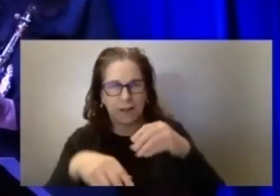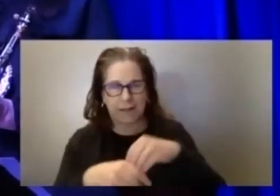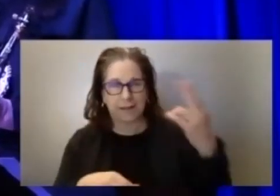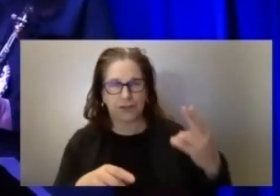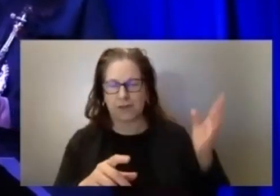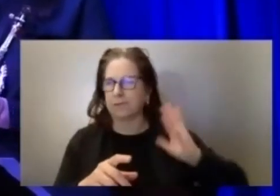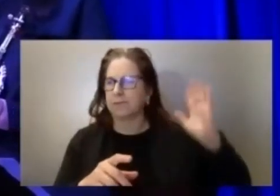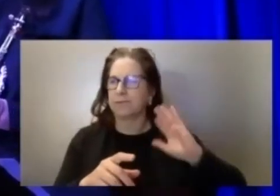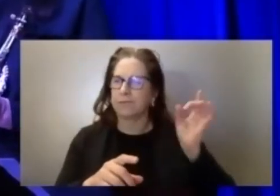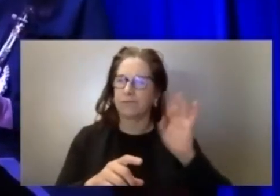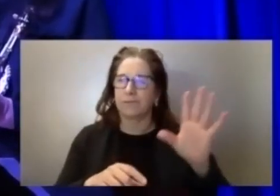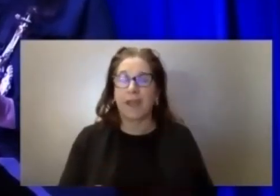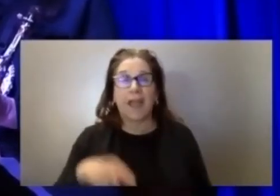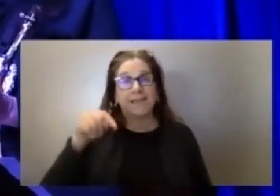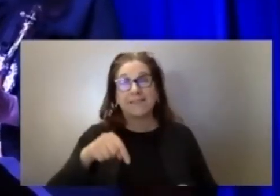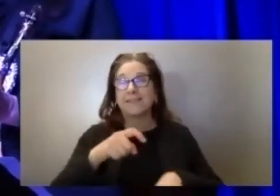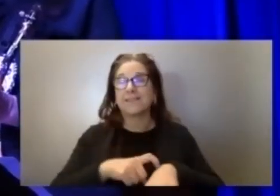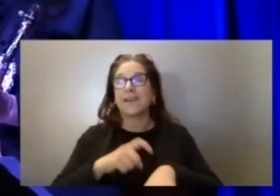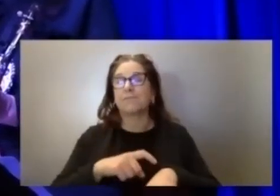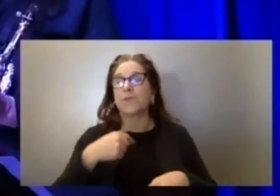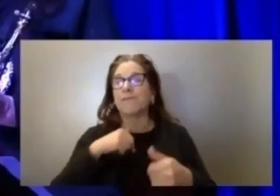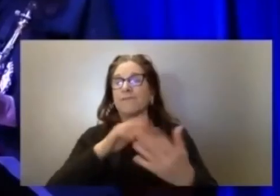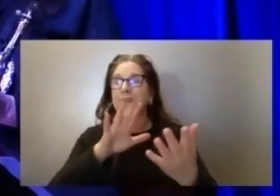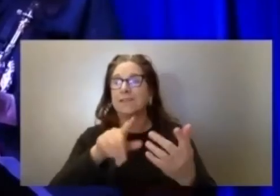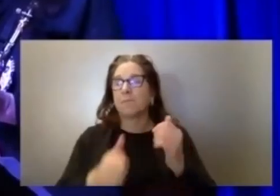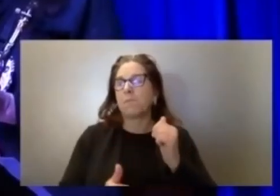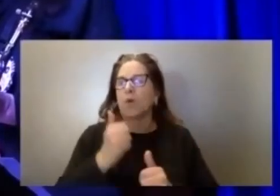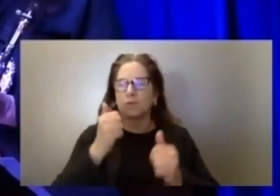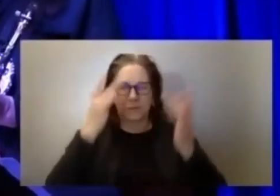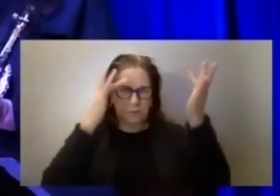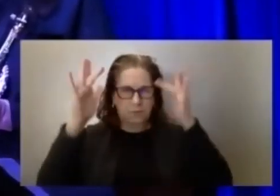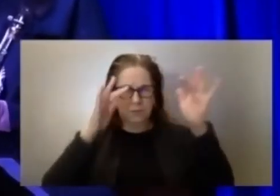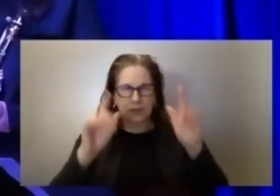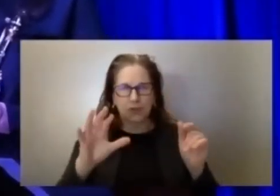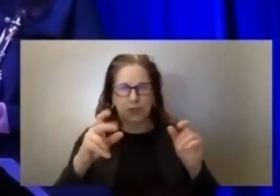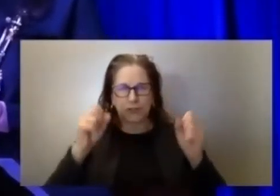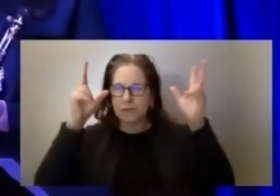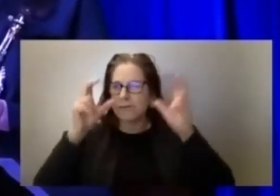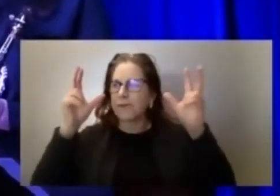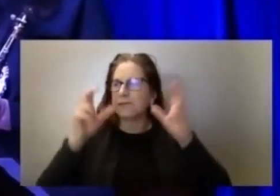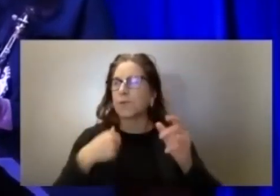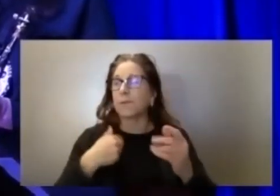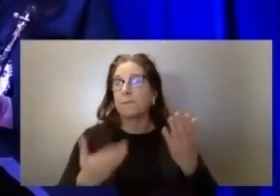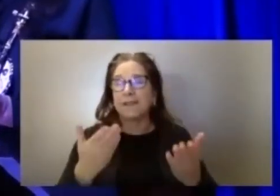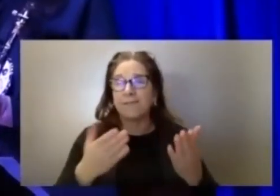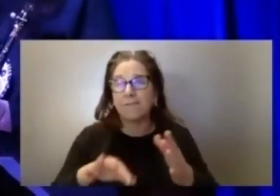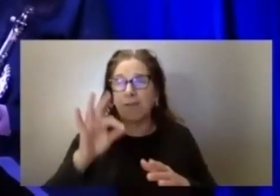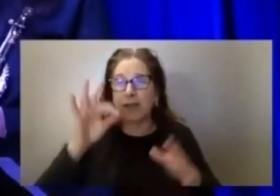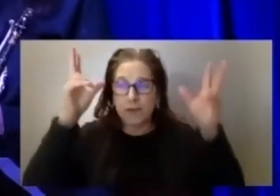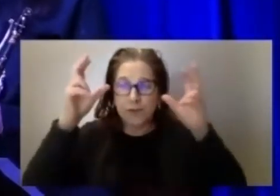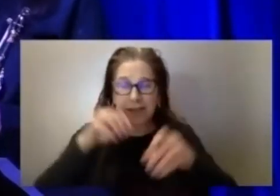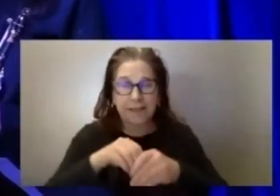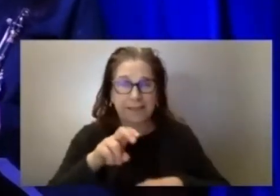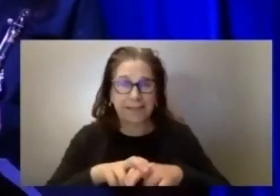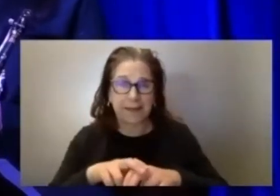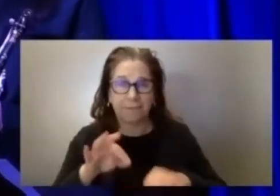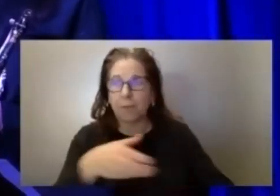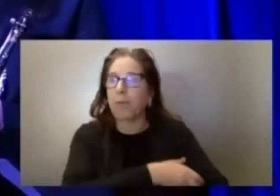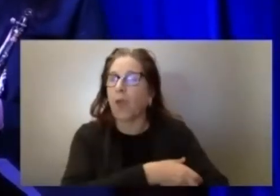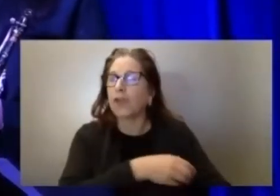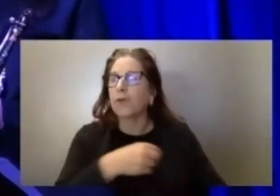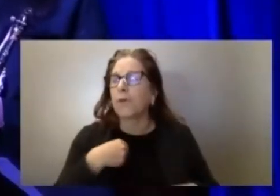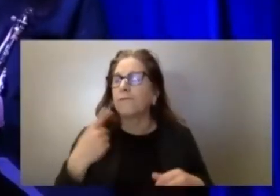times like these we face the most cunning of tricksters. We might even find a trickster in the seat of power. We have always had clowns